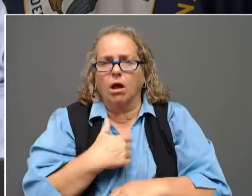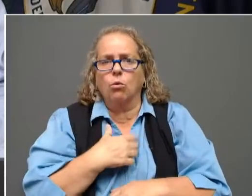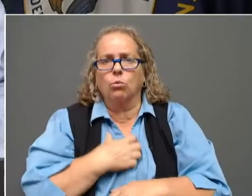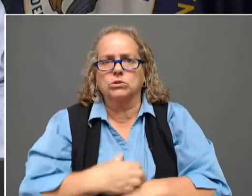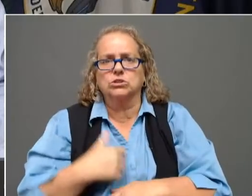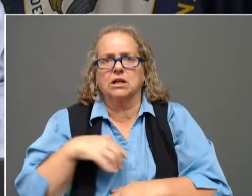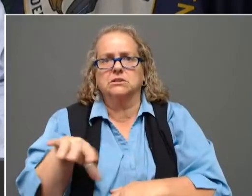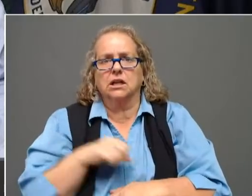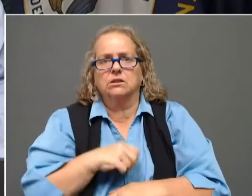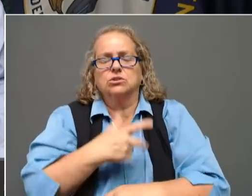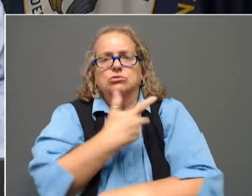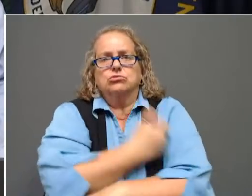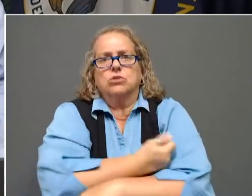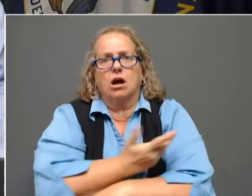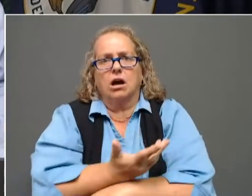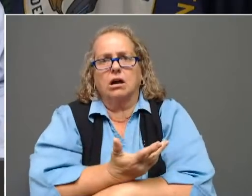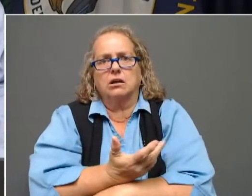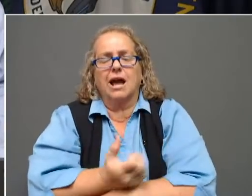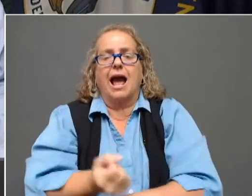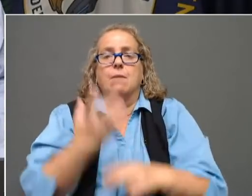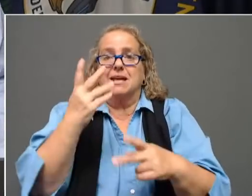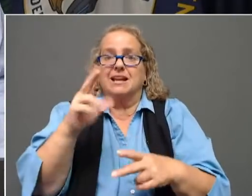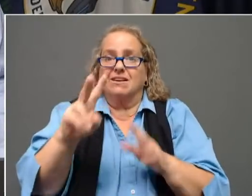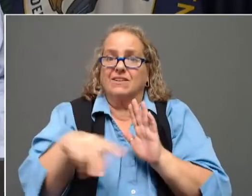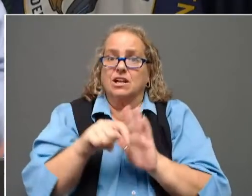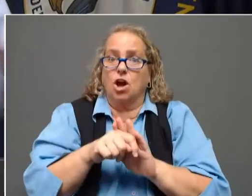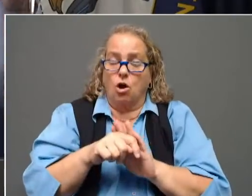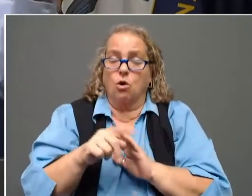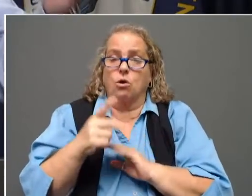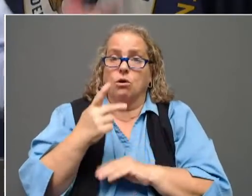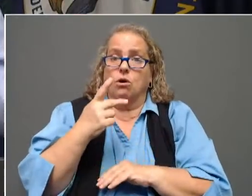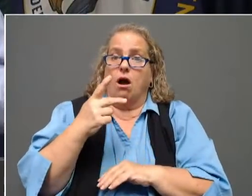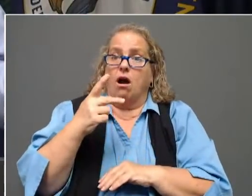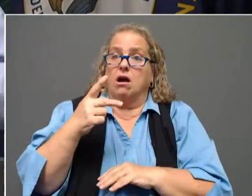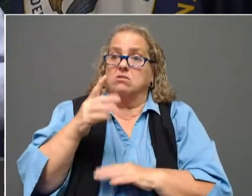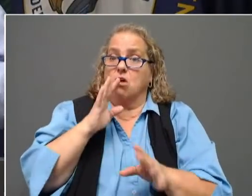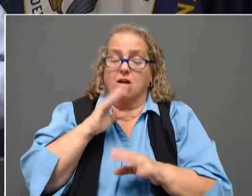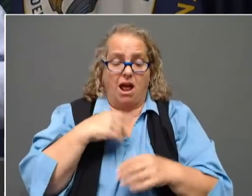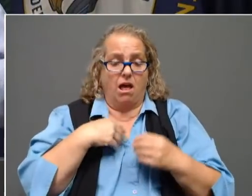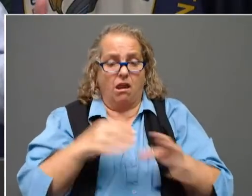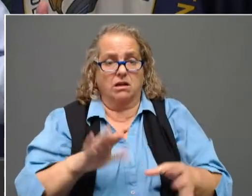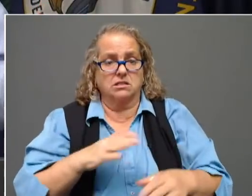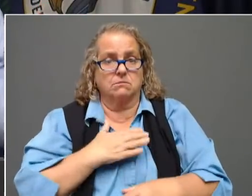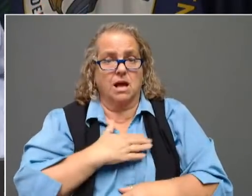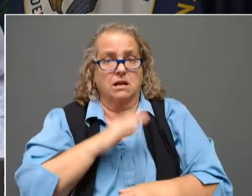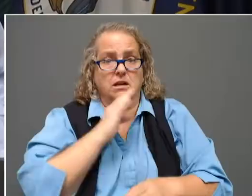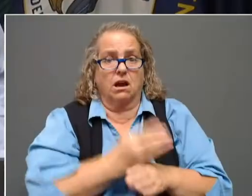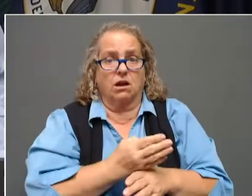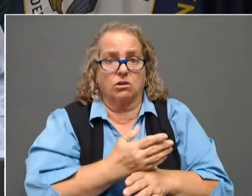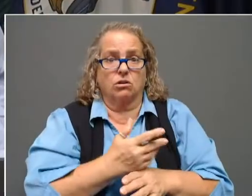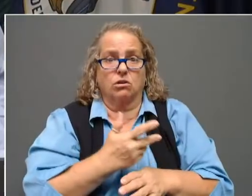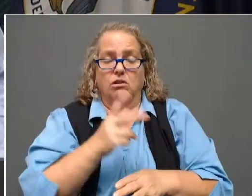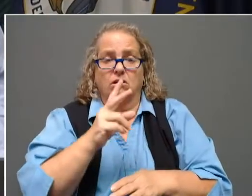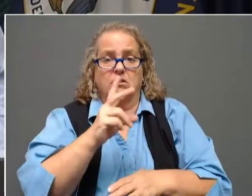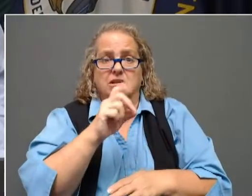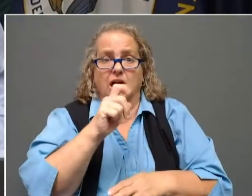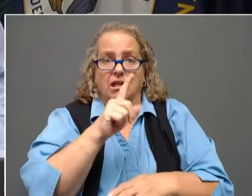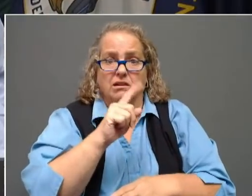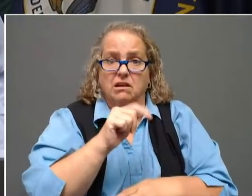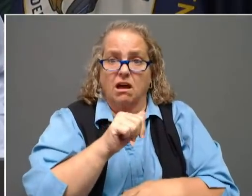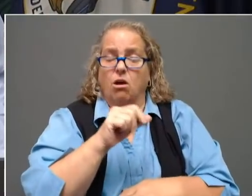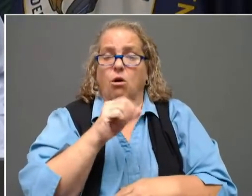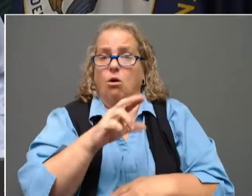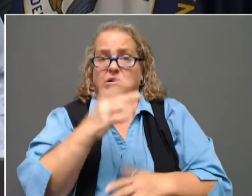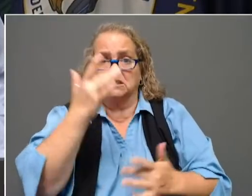watch of parents talking about losing their kids or kids losing their parents that say, I begged them to take it? And then they're not going to be at the